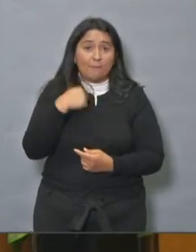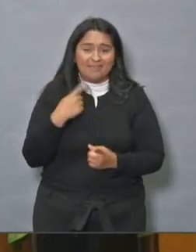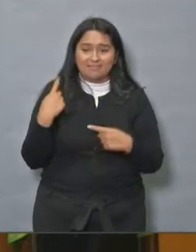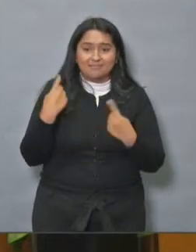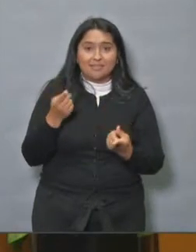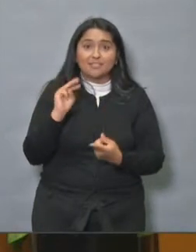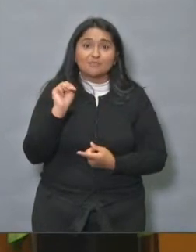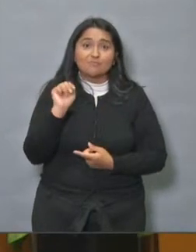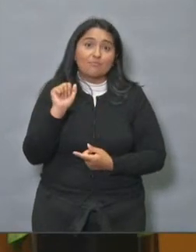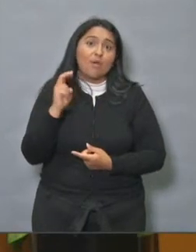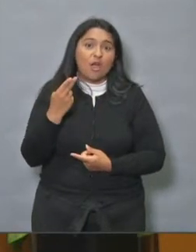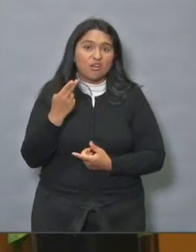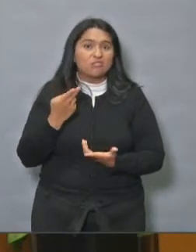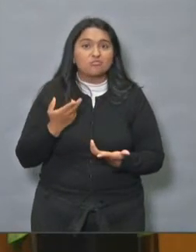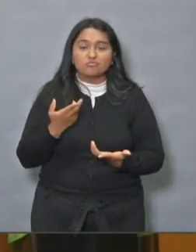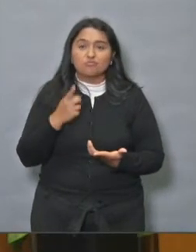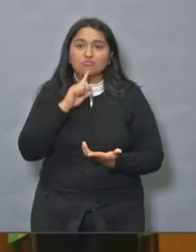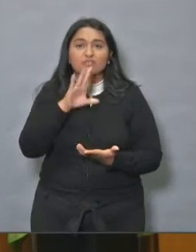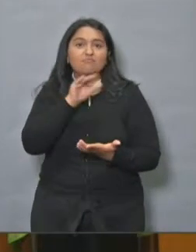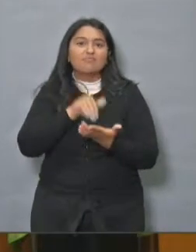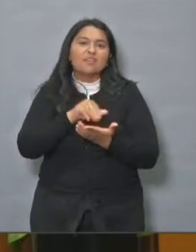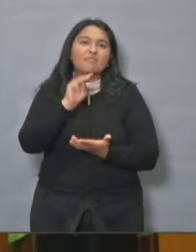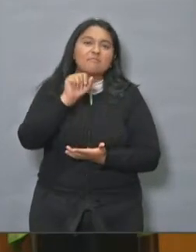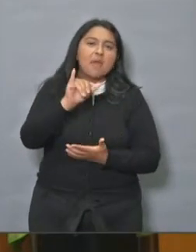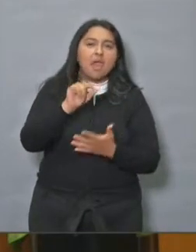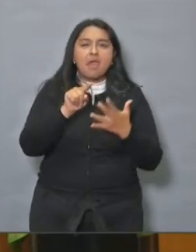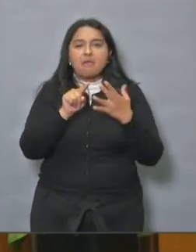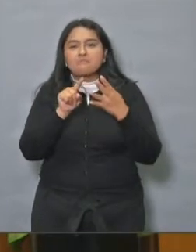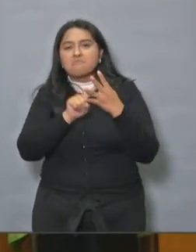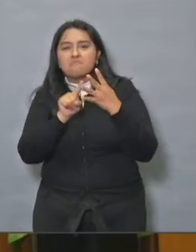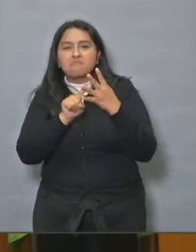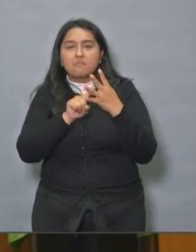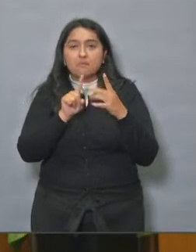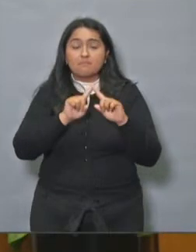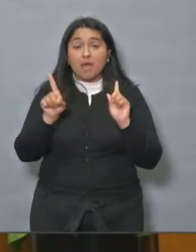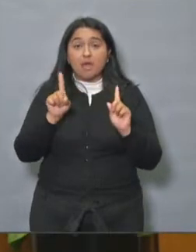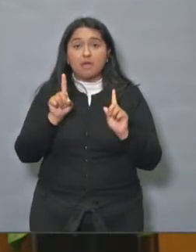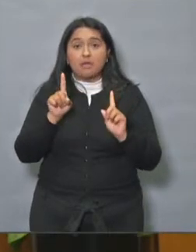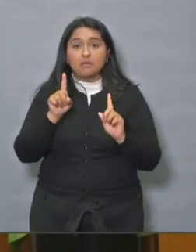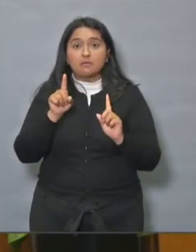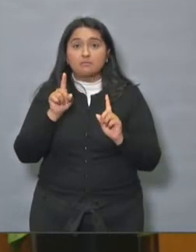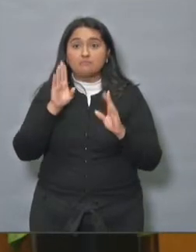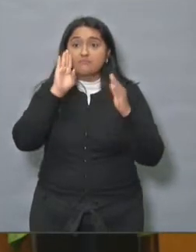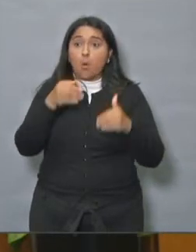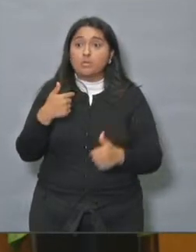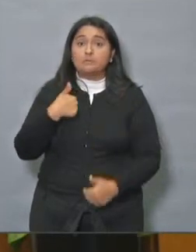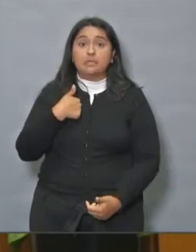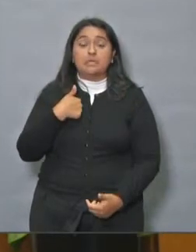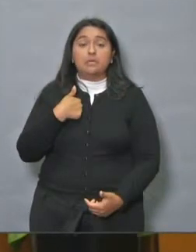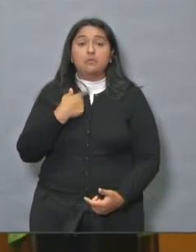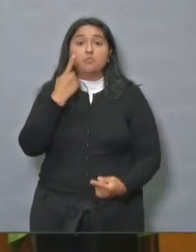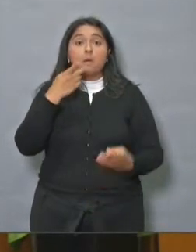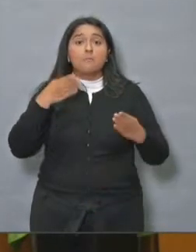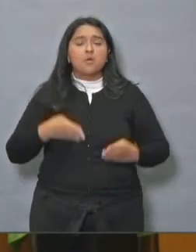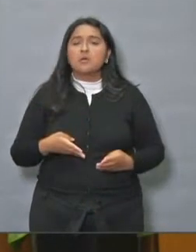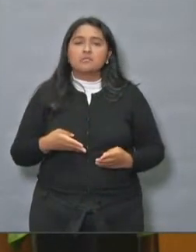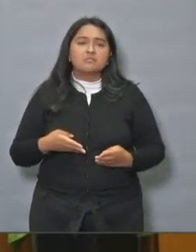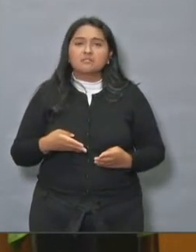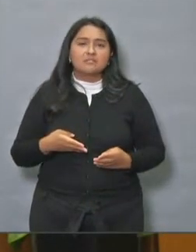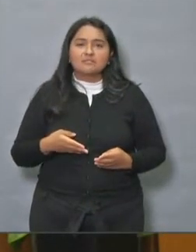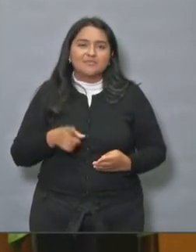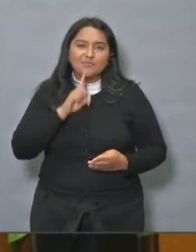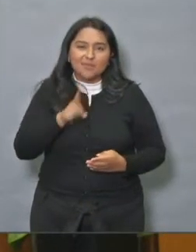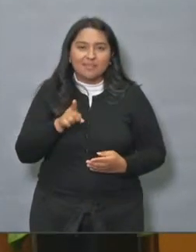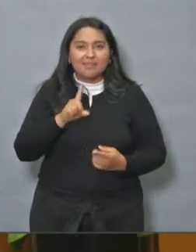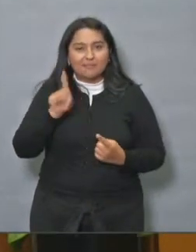threats were in the middle of May. But it's not really about me or any one single person. It's really about the fact